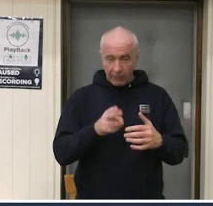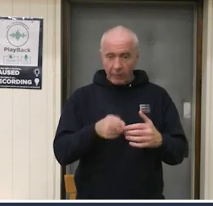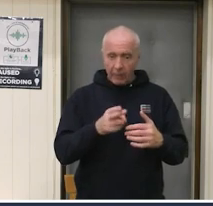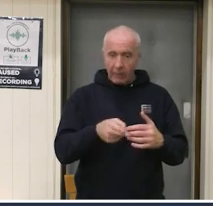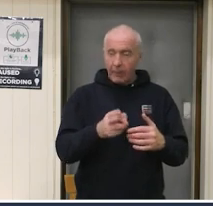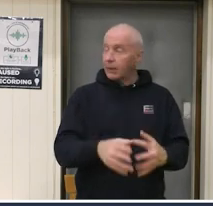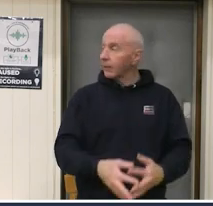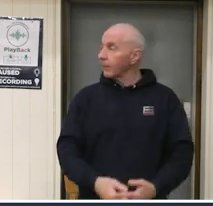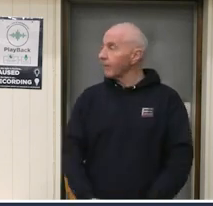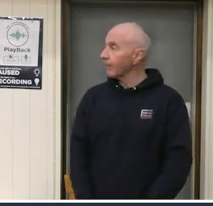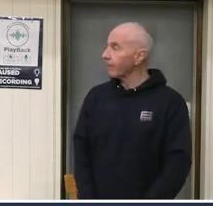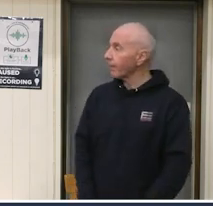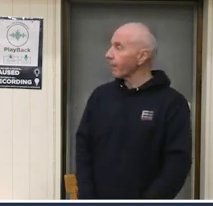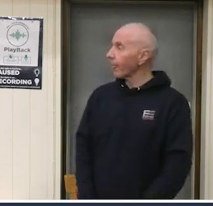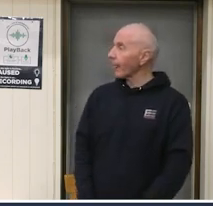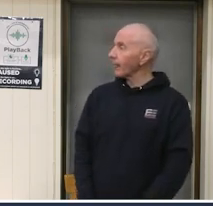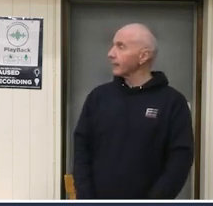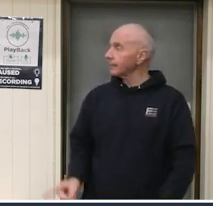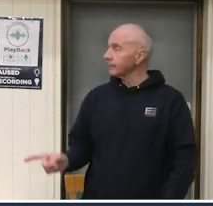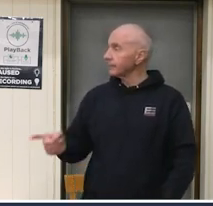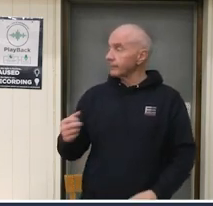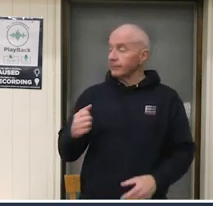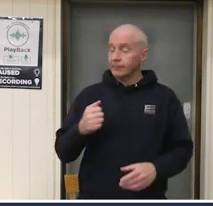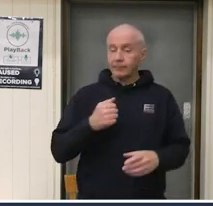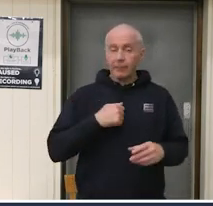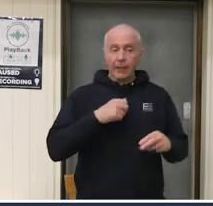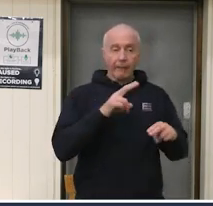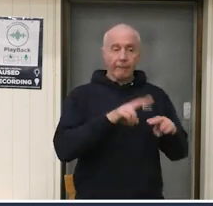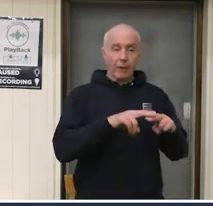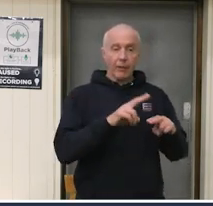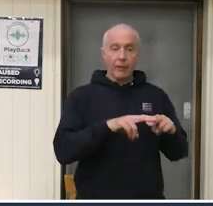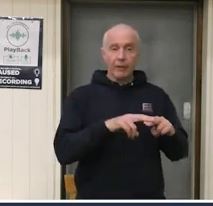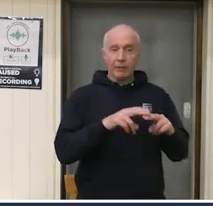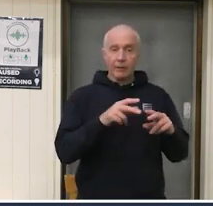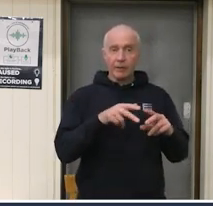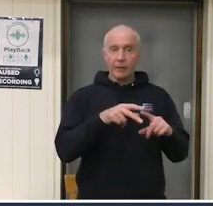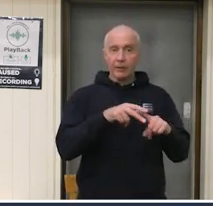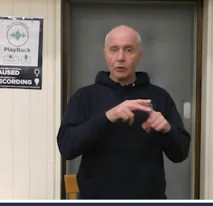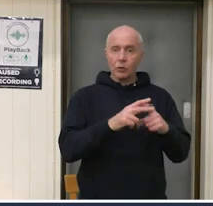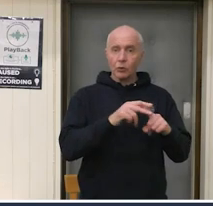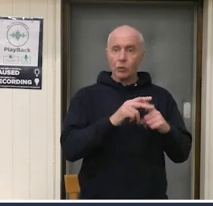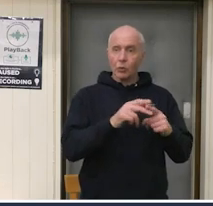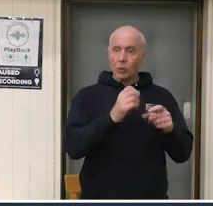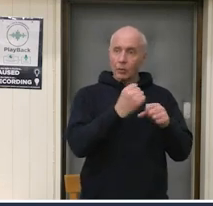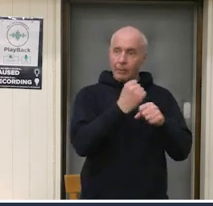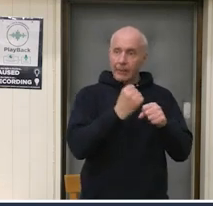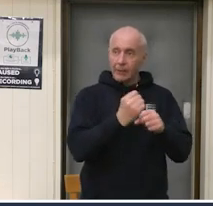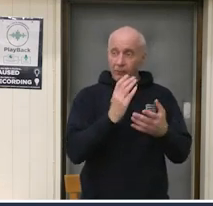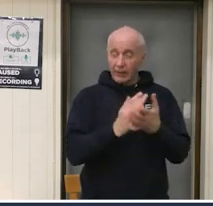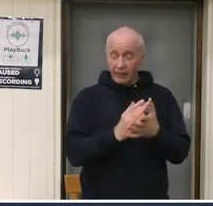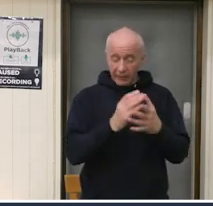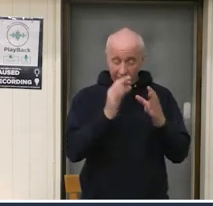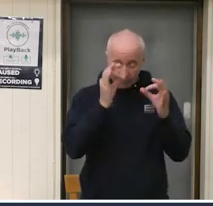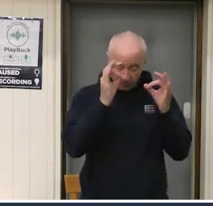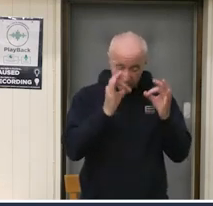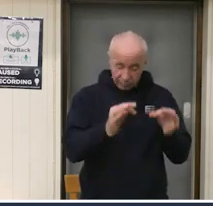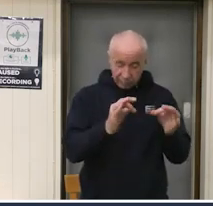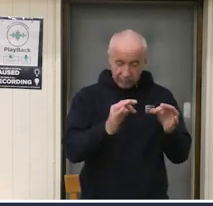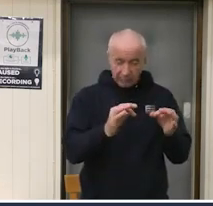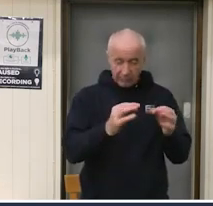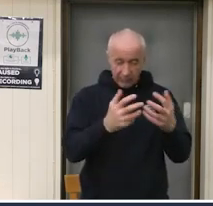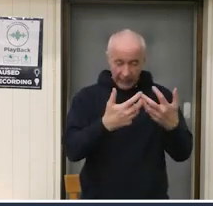the daughter of a tool maker, so I have a deep and abiding appreciation of precision engineering far more than physics.